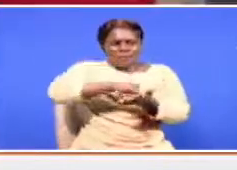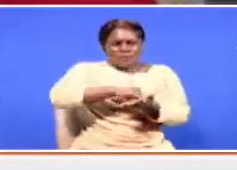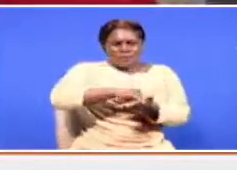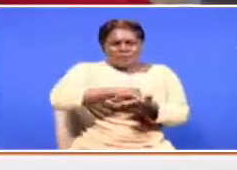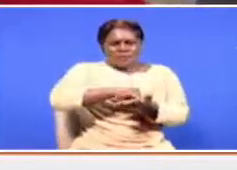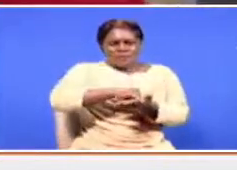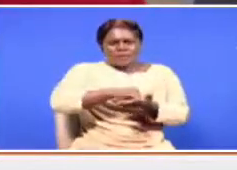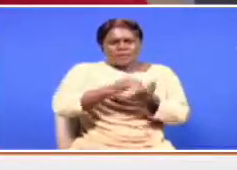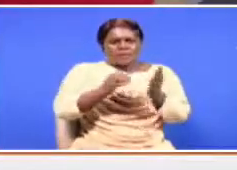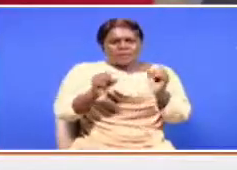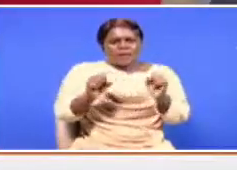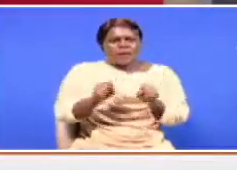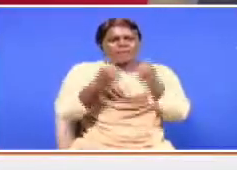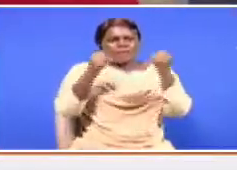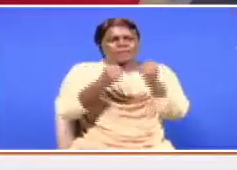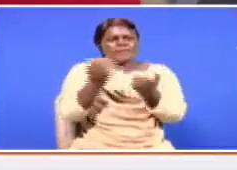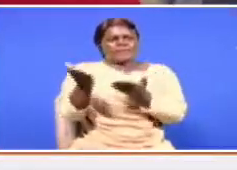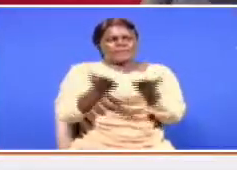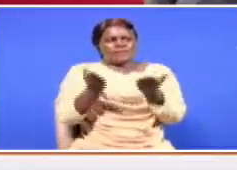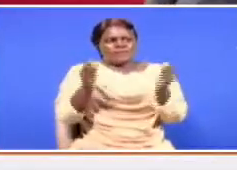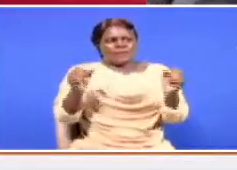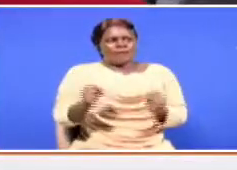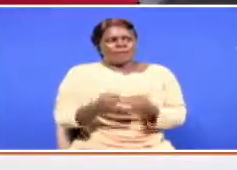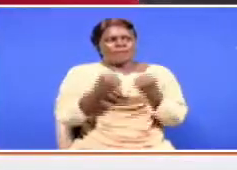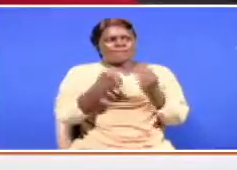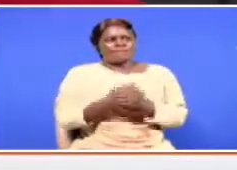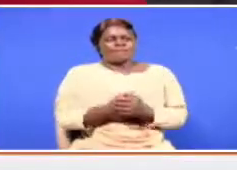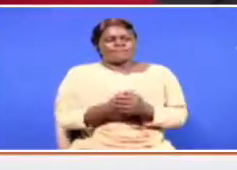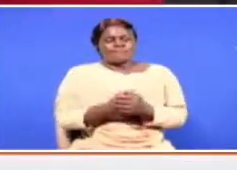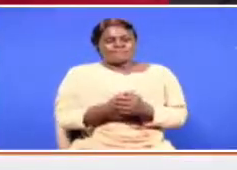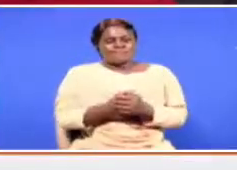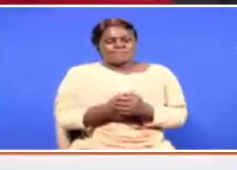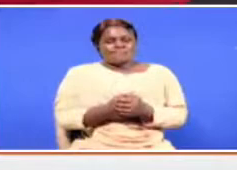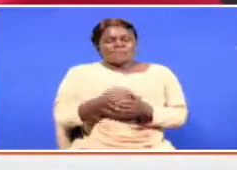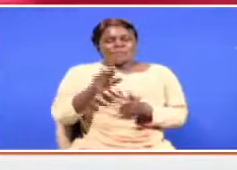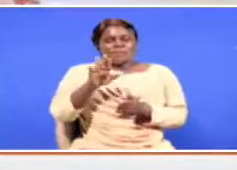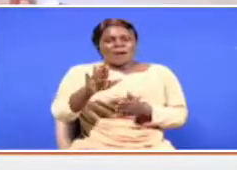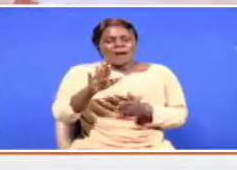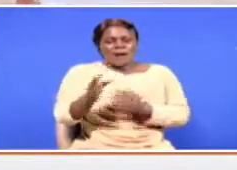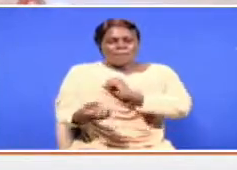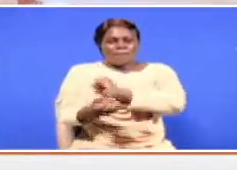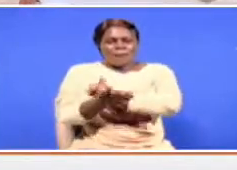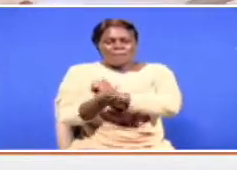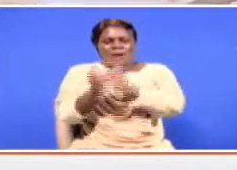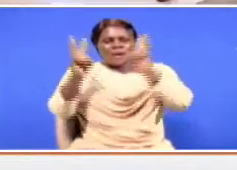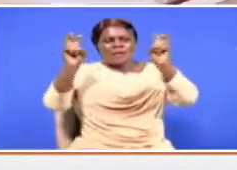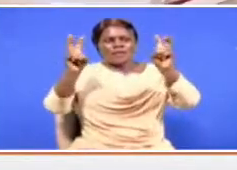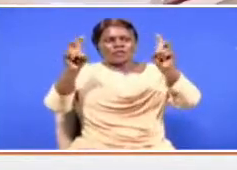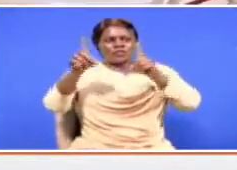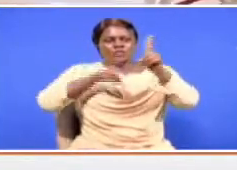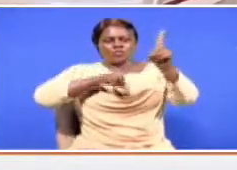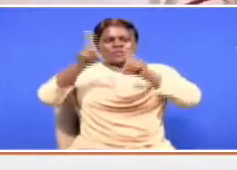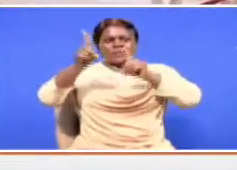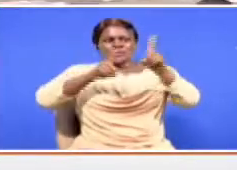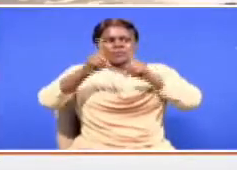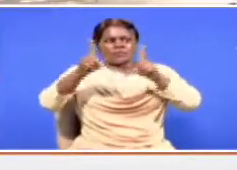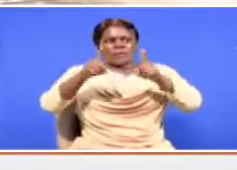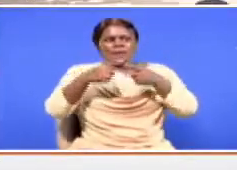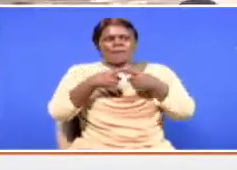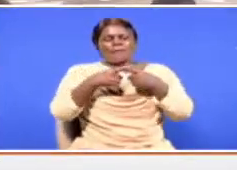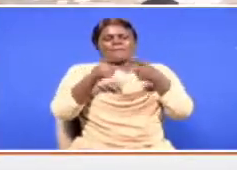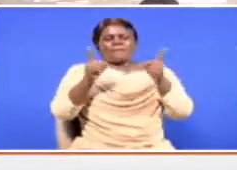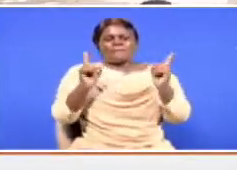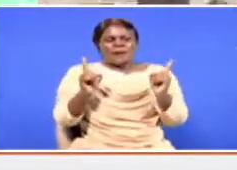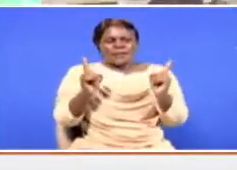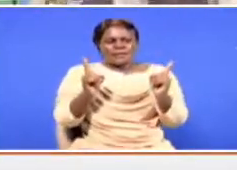and major developments and services taking place. Never mind, he was being briefed of matters transportation, but the man